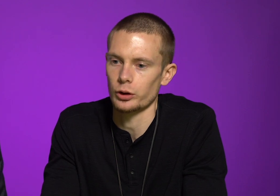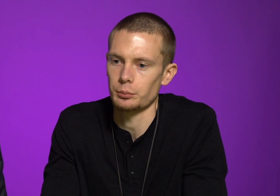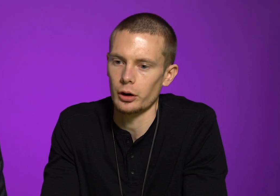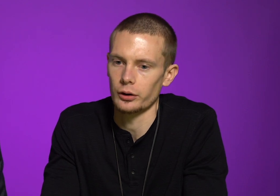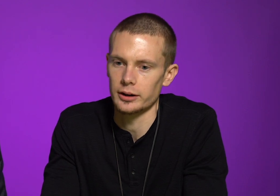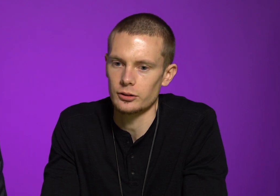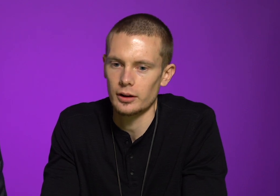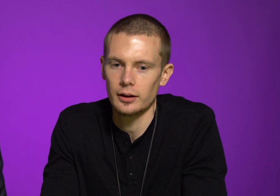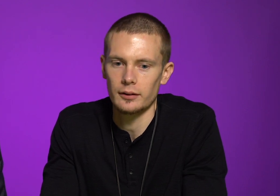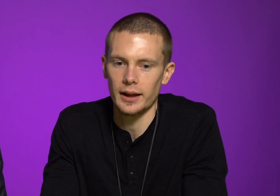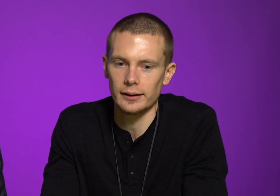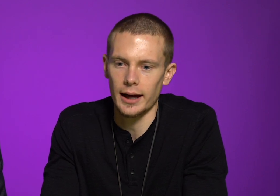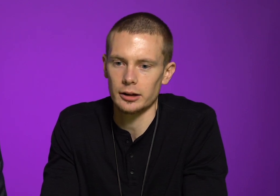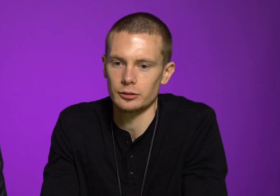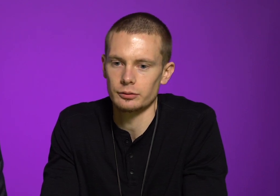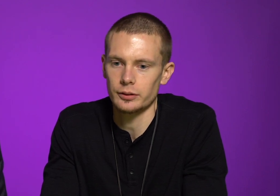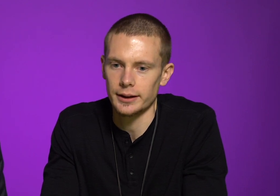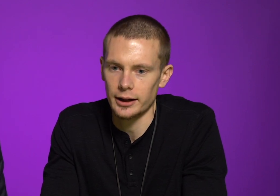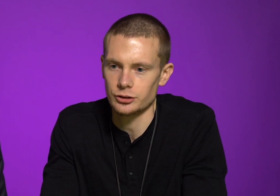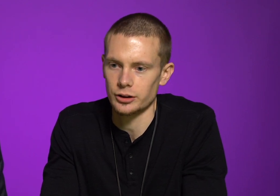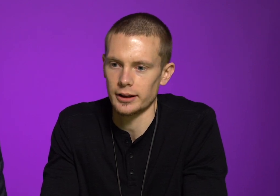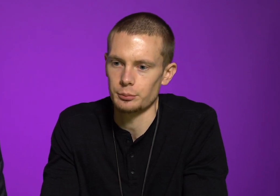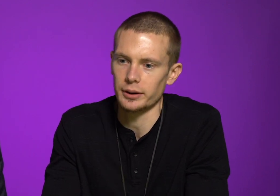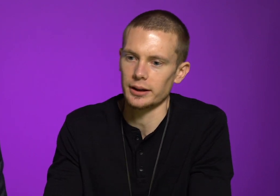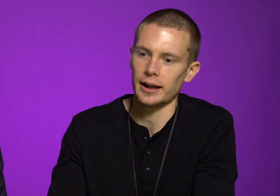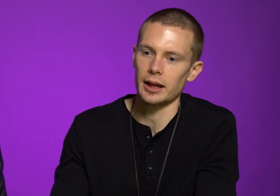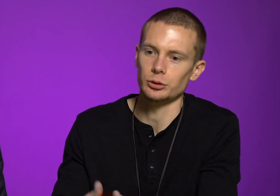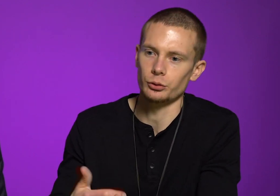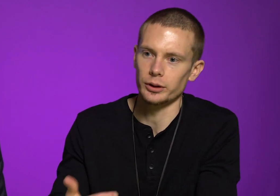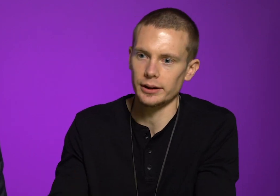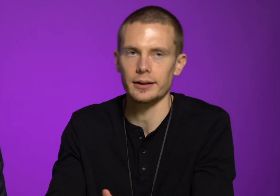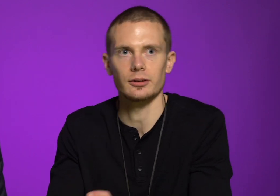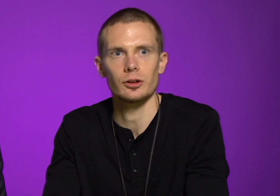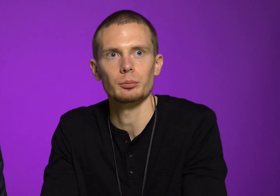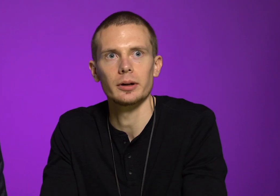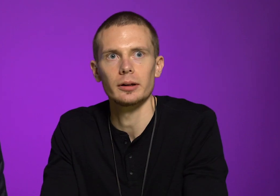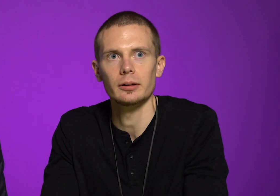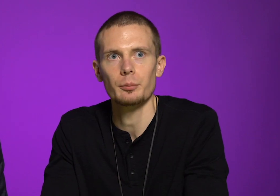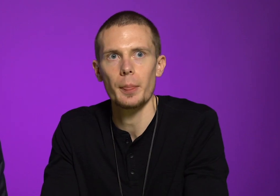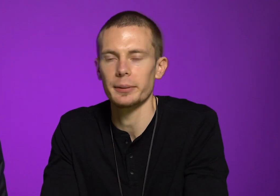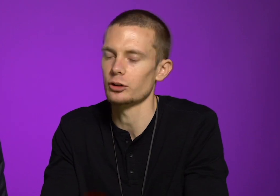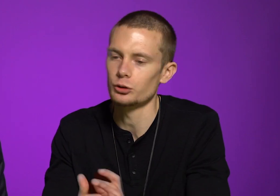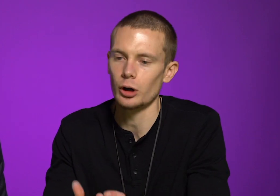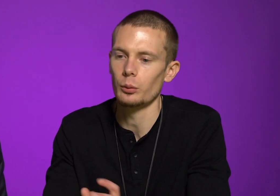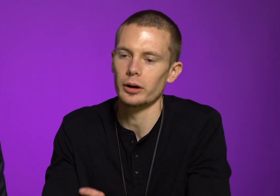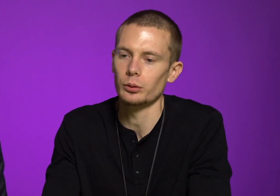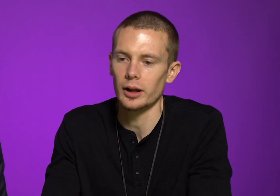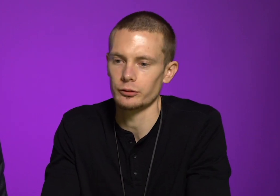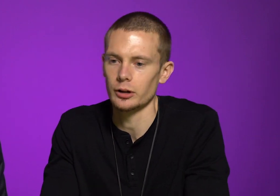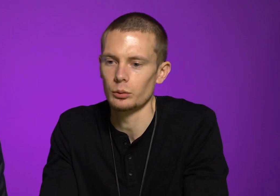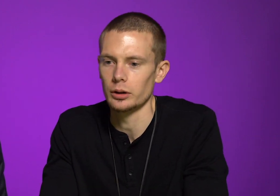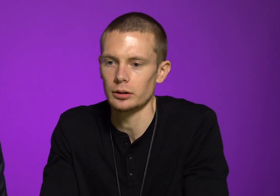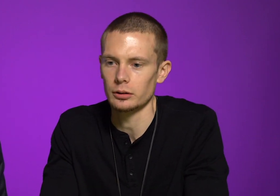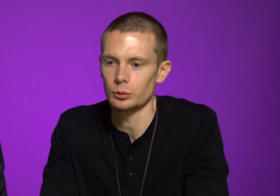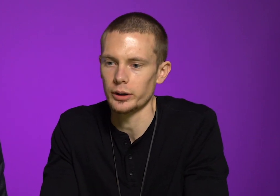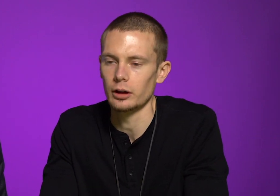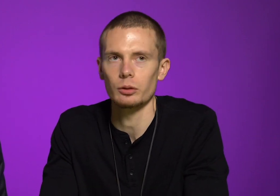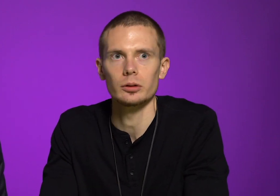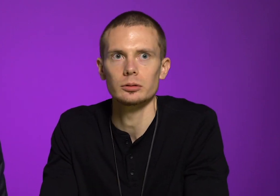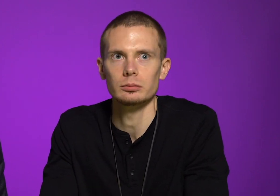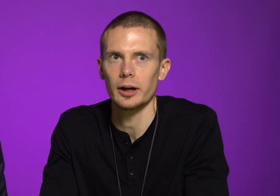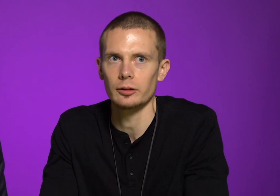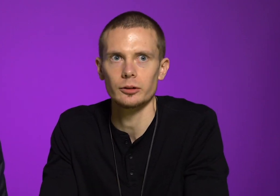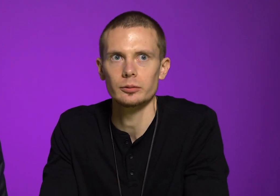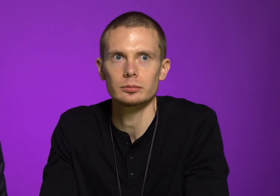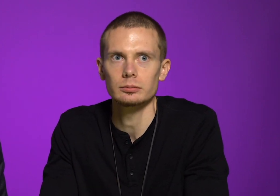most frustrating part, is that lack of connection and being able to relate to somebody, because no one will ever know what we go